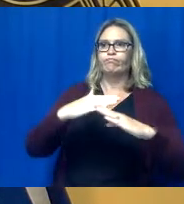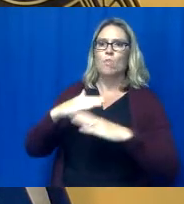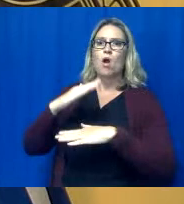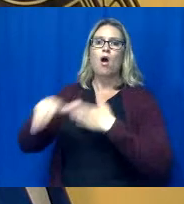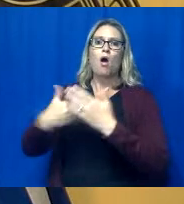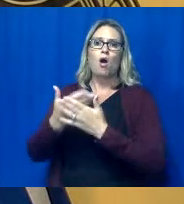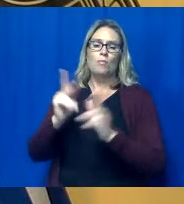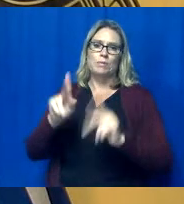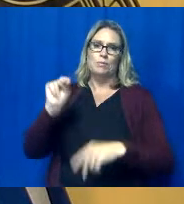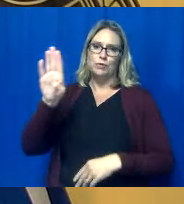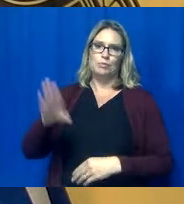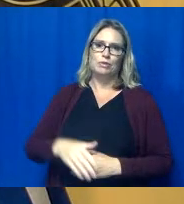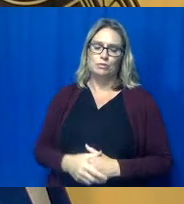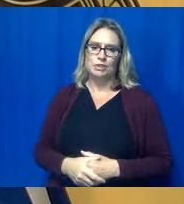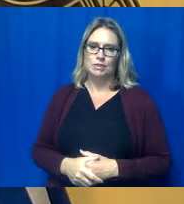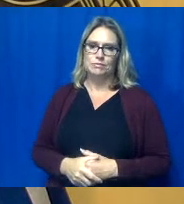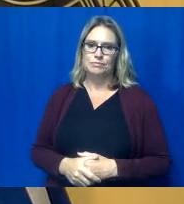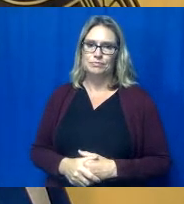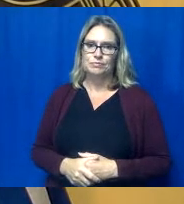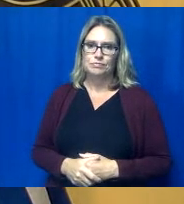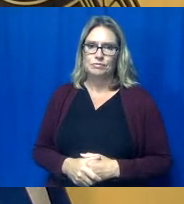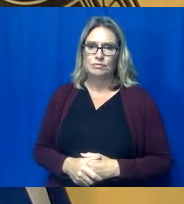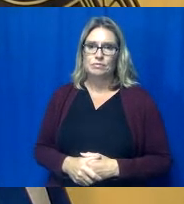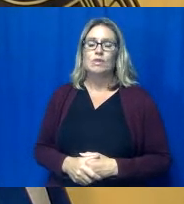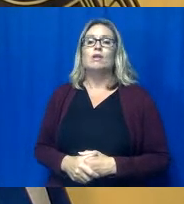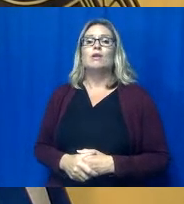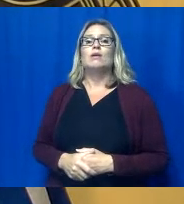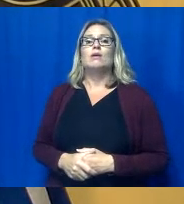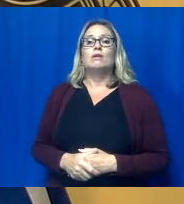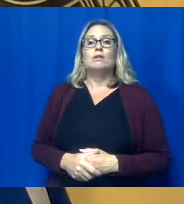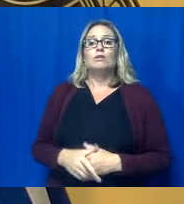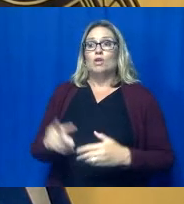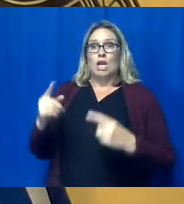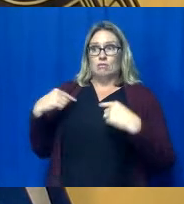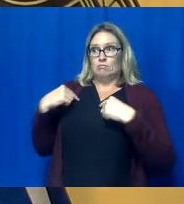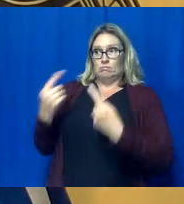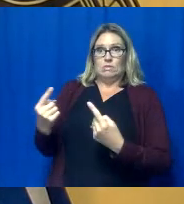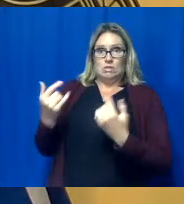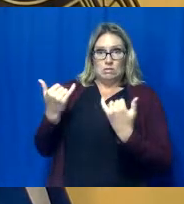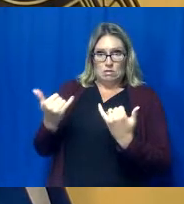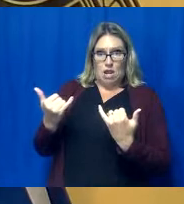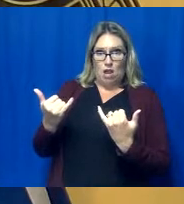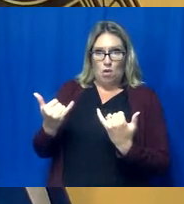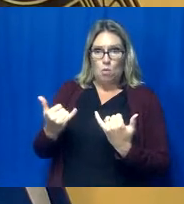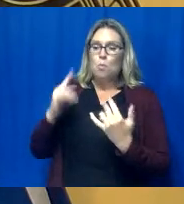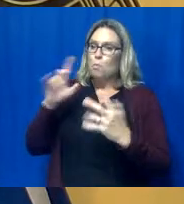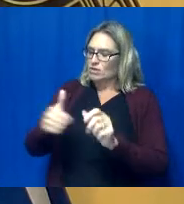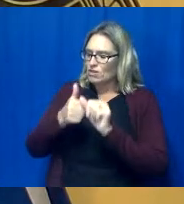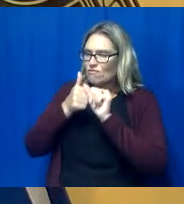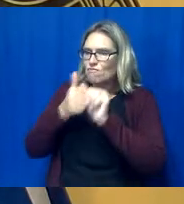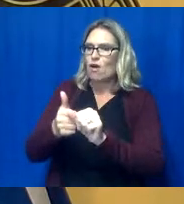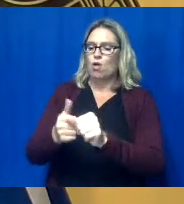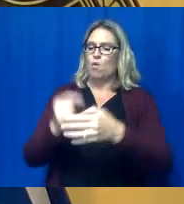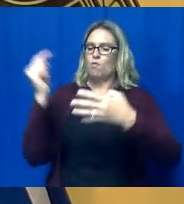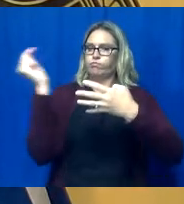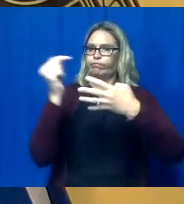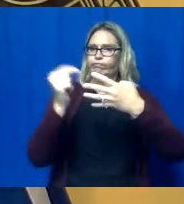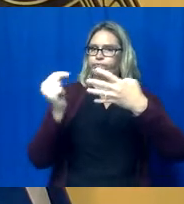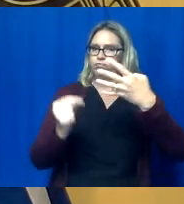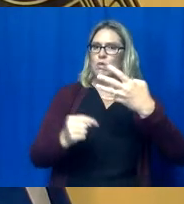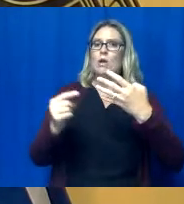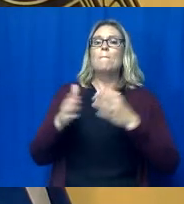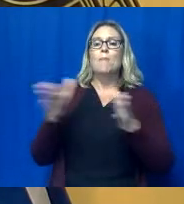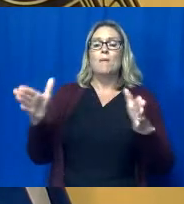that happens, it will be absolutely essential that we continue to follow a menu of simple public health